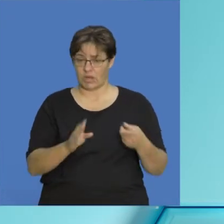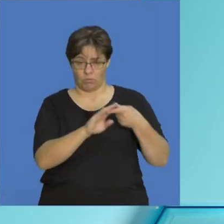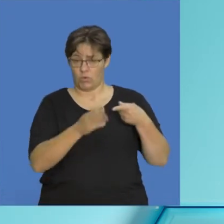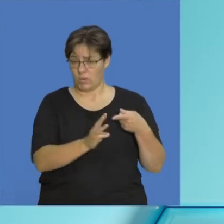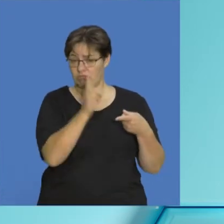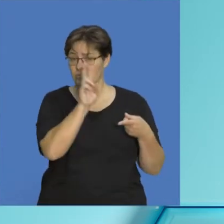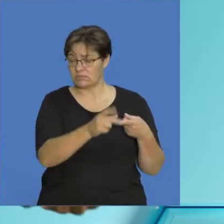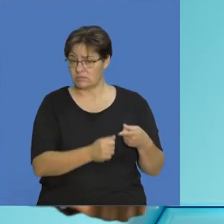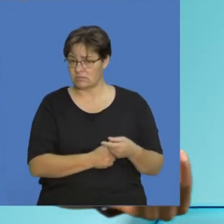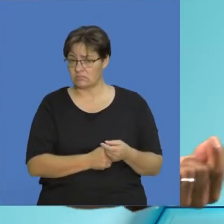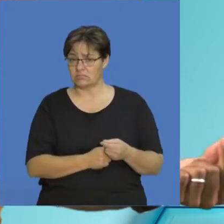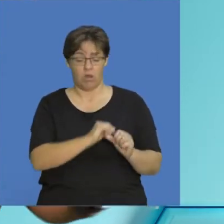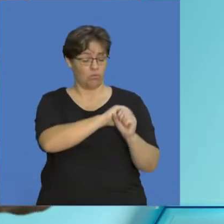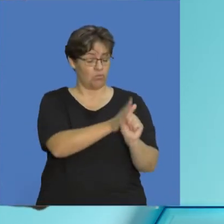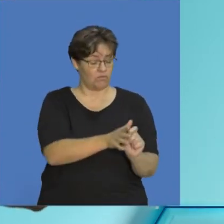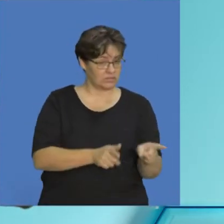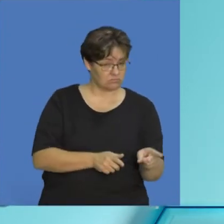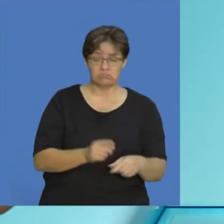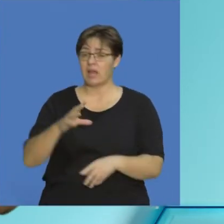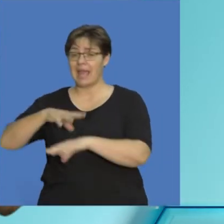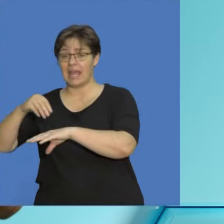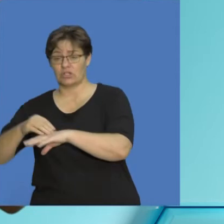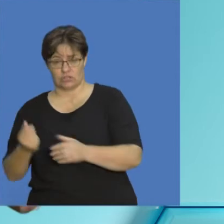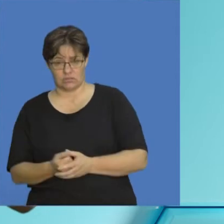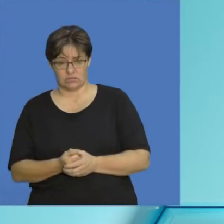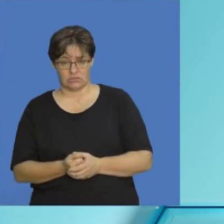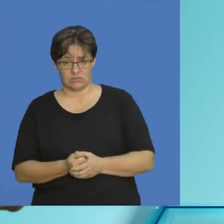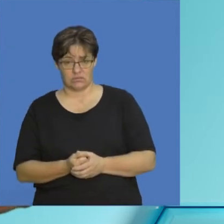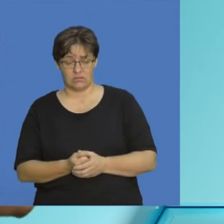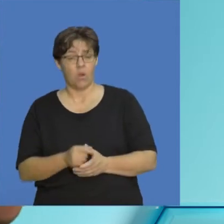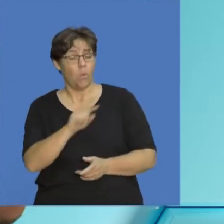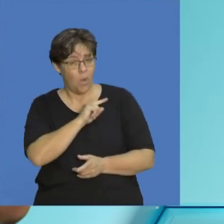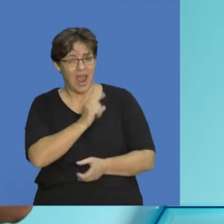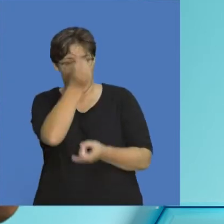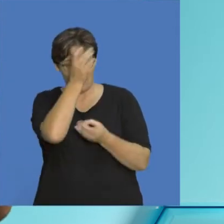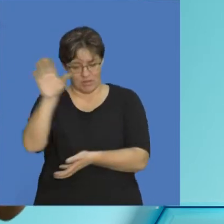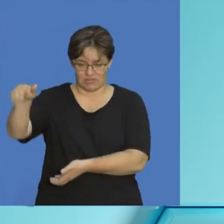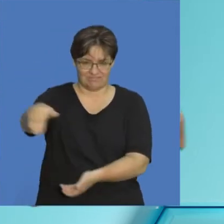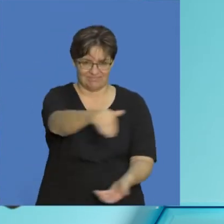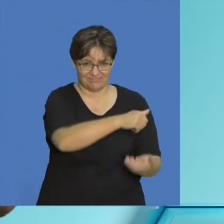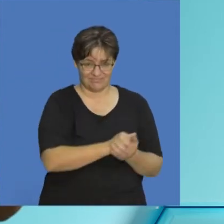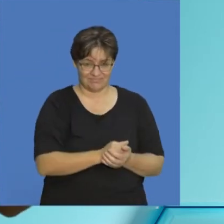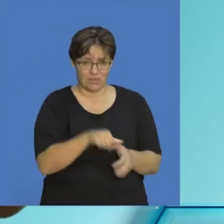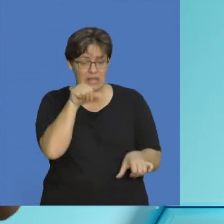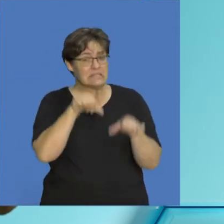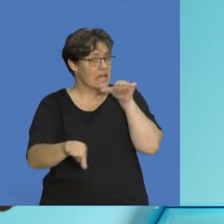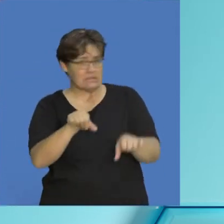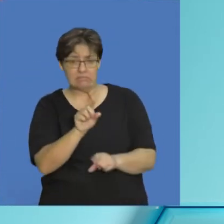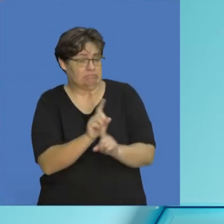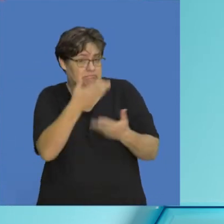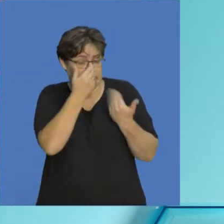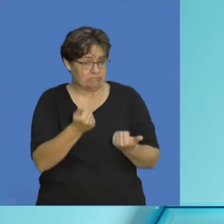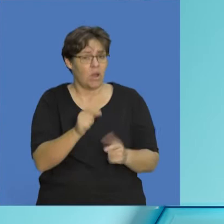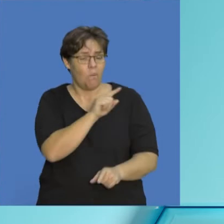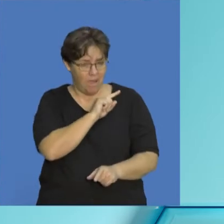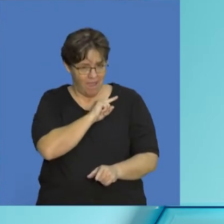COVID and age based on data. I'm not sure scientific we have, but just because